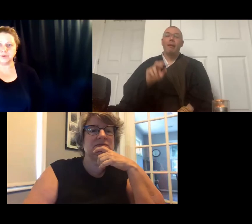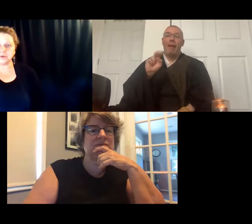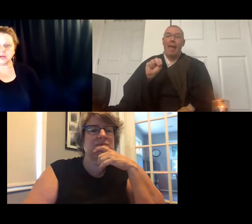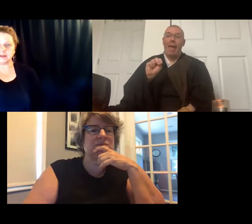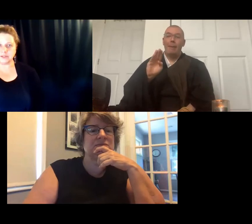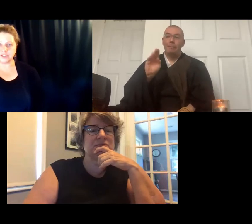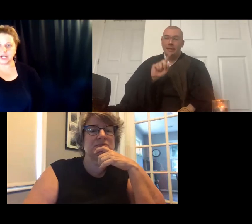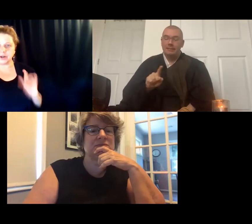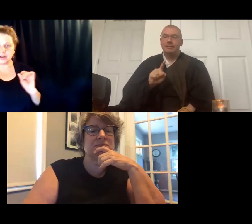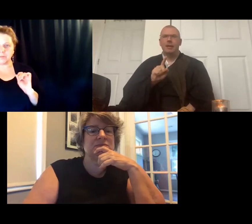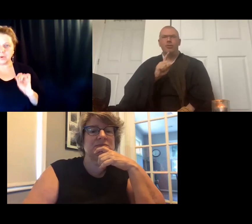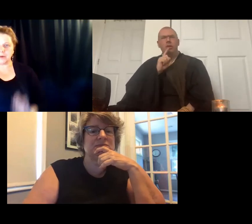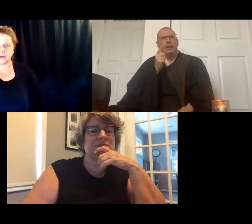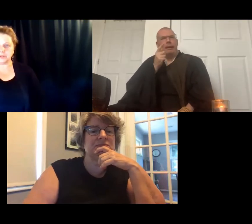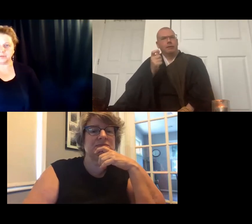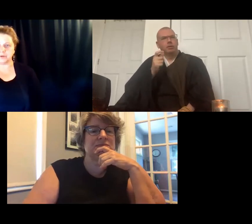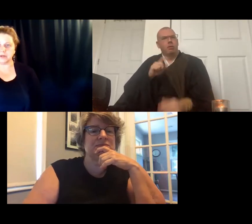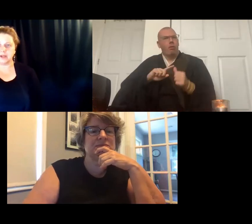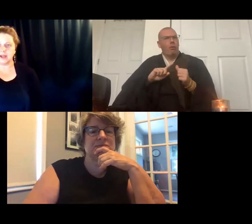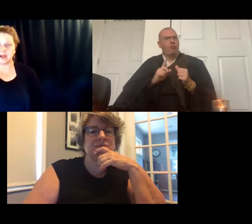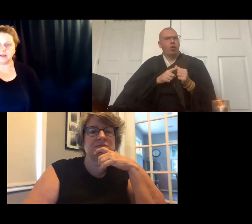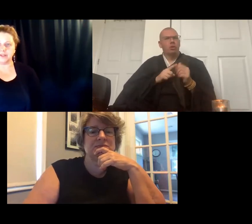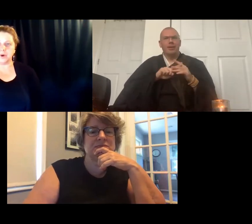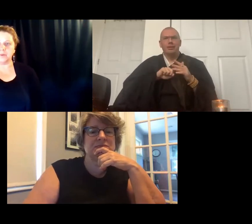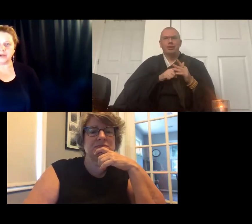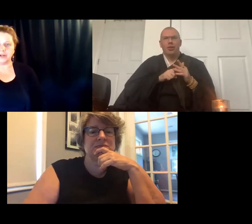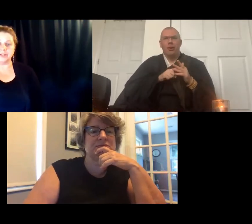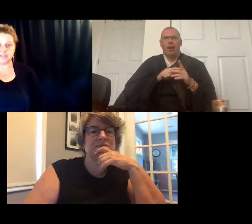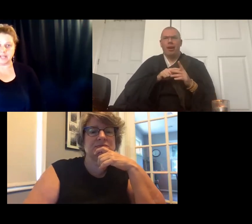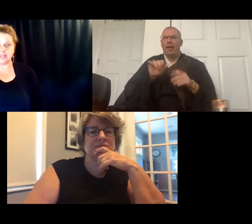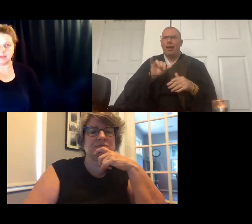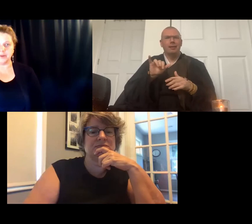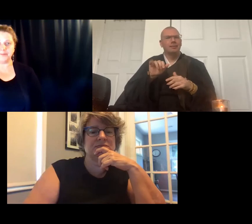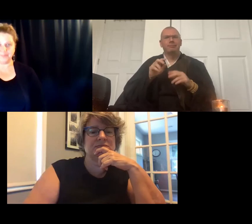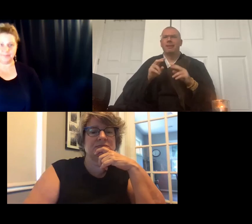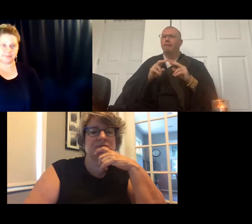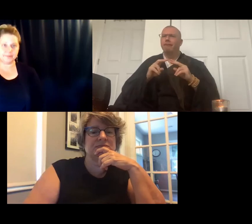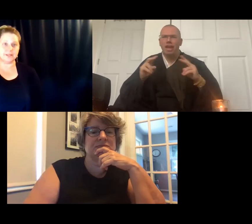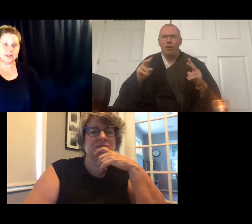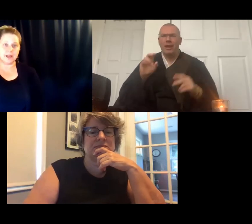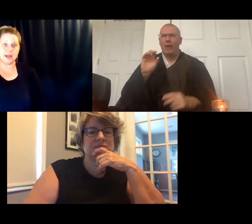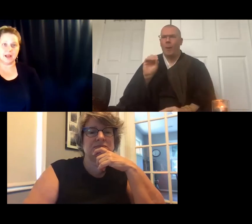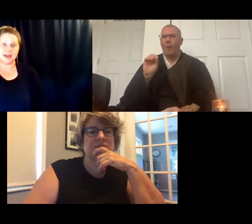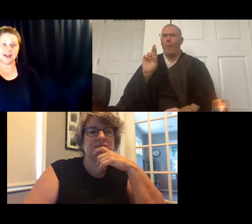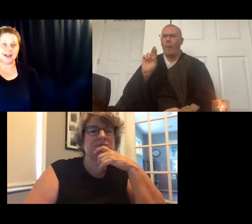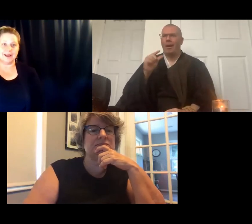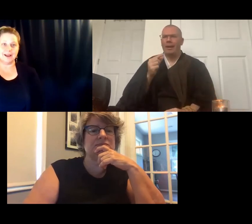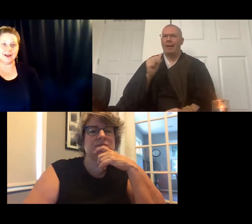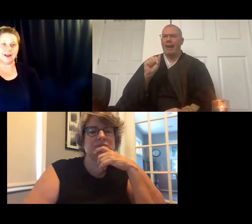Can you share more about your work of the No Barrier Zen Temple?